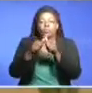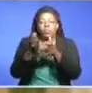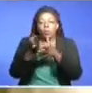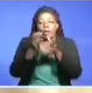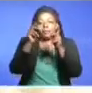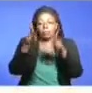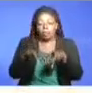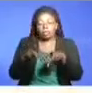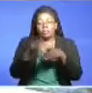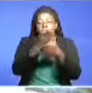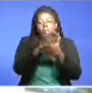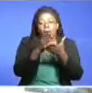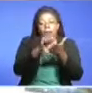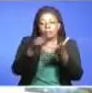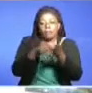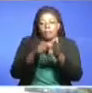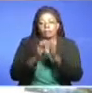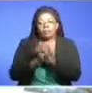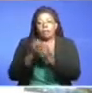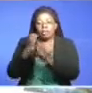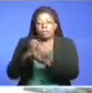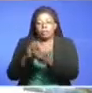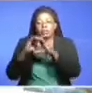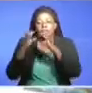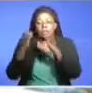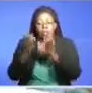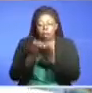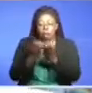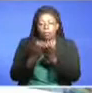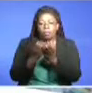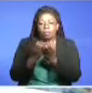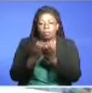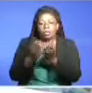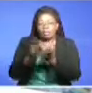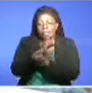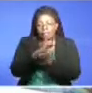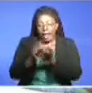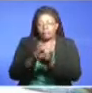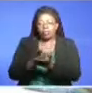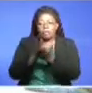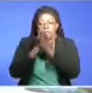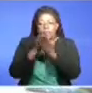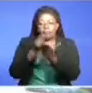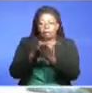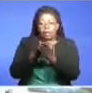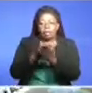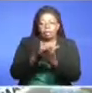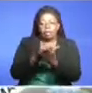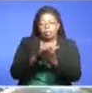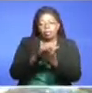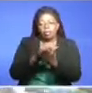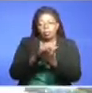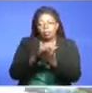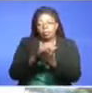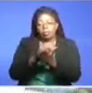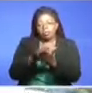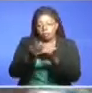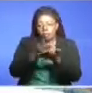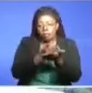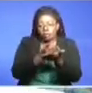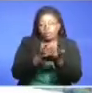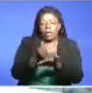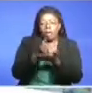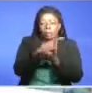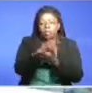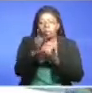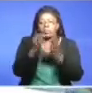play a role. The Press Club, our disaster relief fund, we're raising funds to help persons, other persons throughout the community, throughout